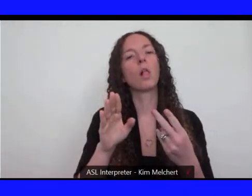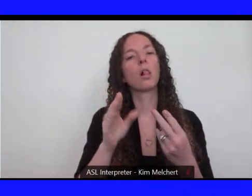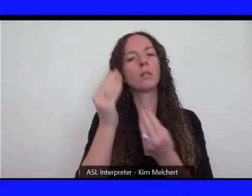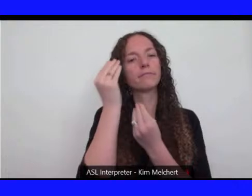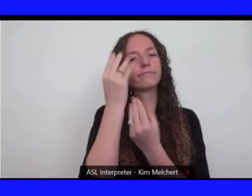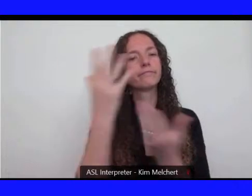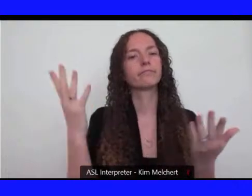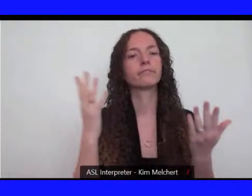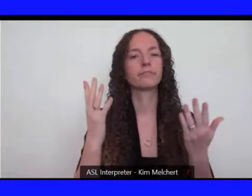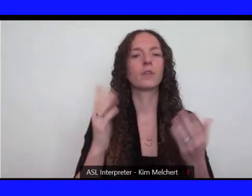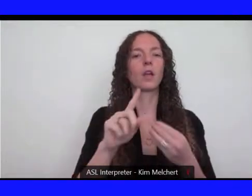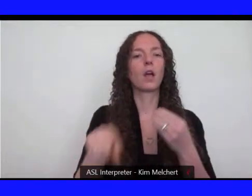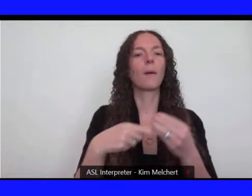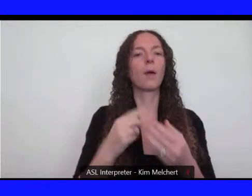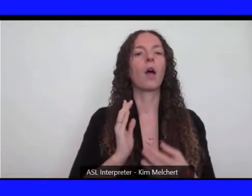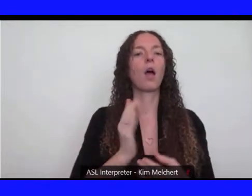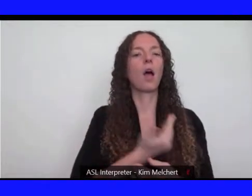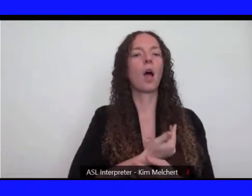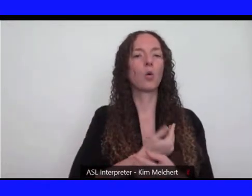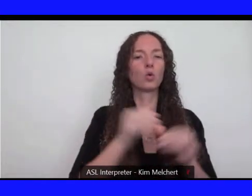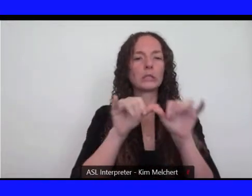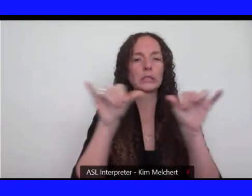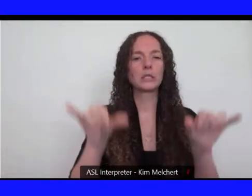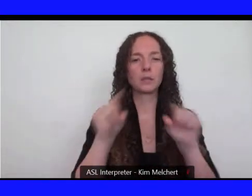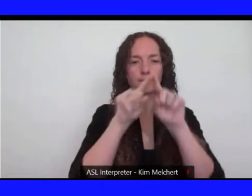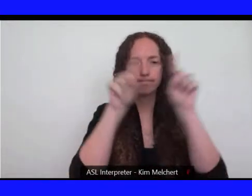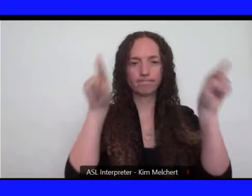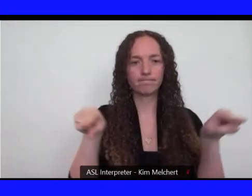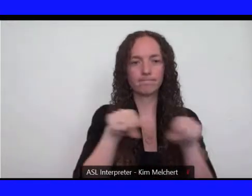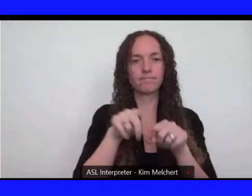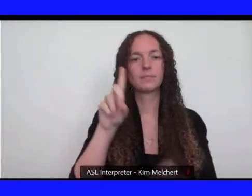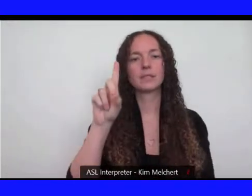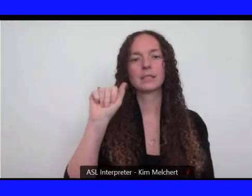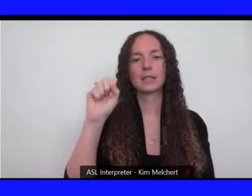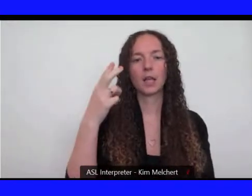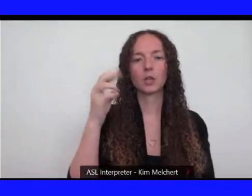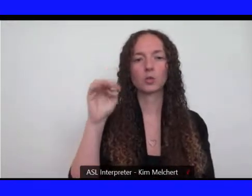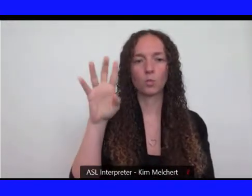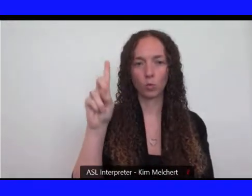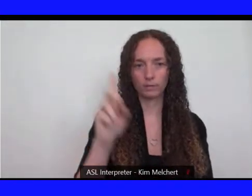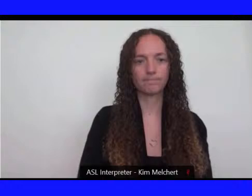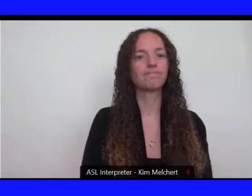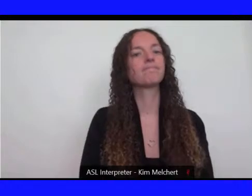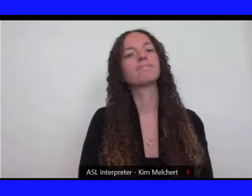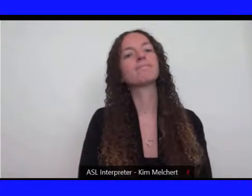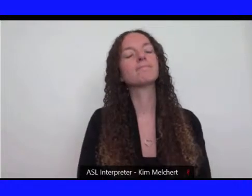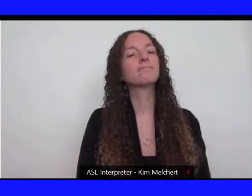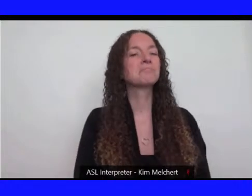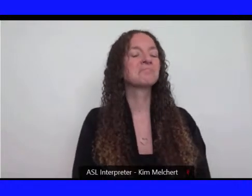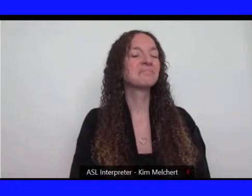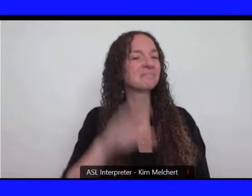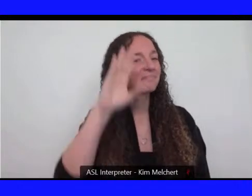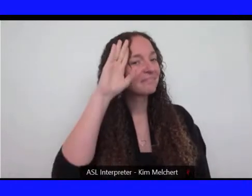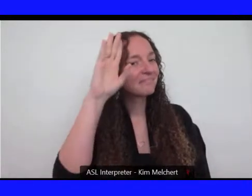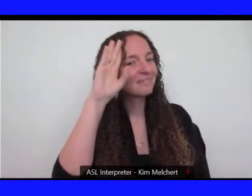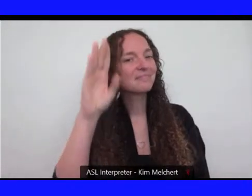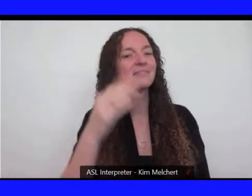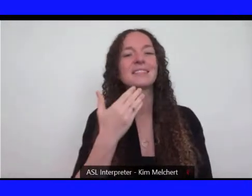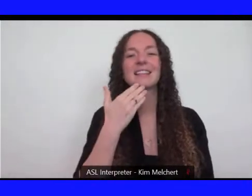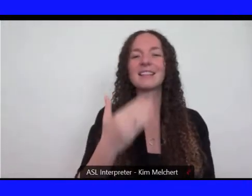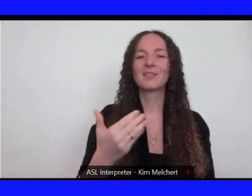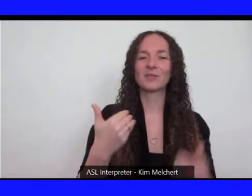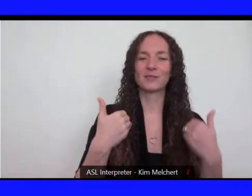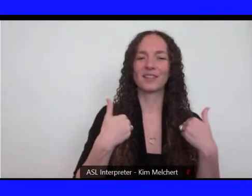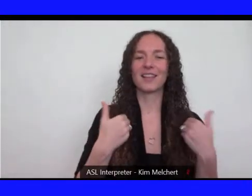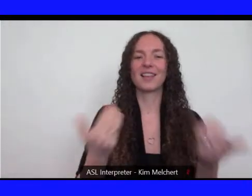Morning, everyone. Nice to see you all. I'll move pretty quickly. Obviously, most of the news in DC right now is focused on